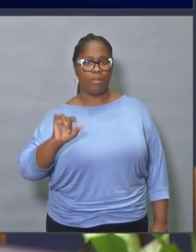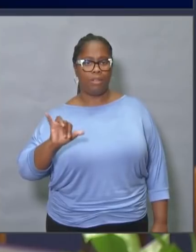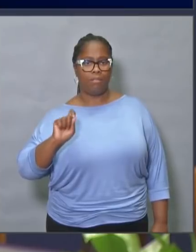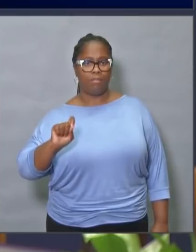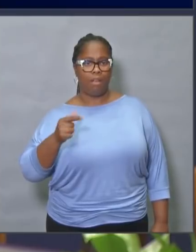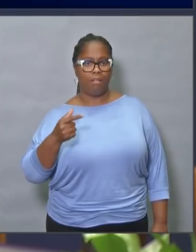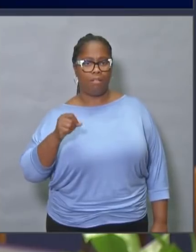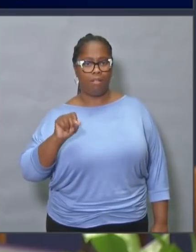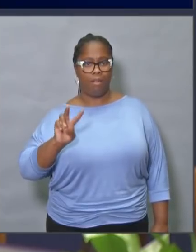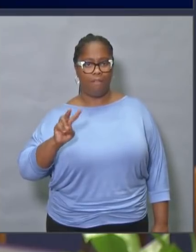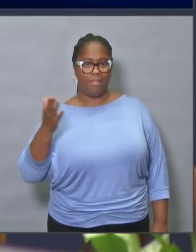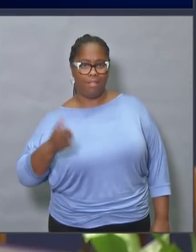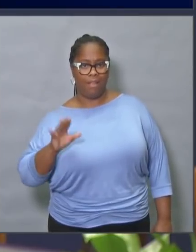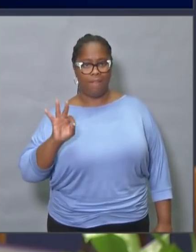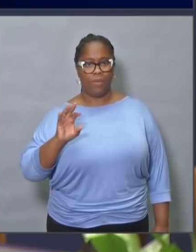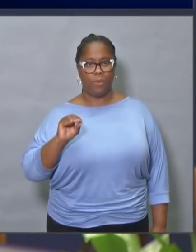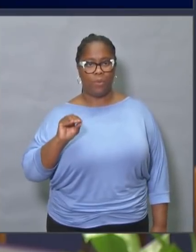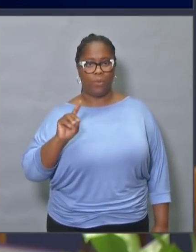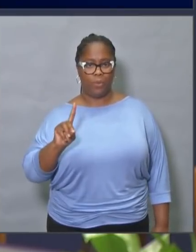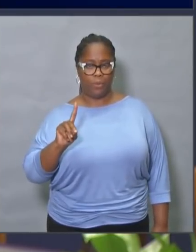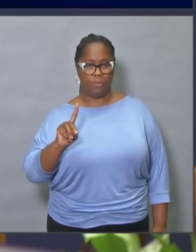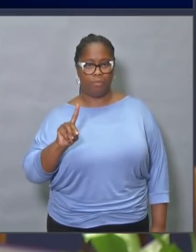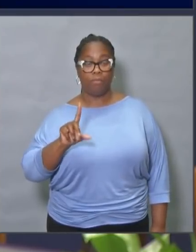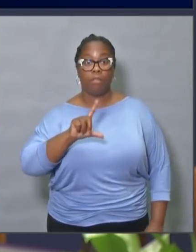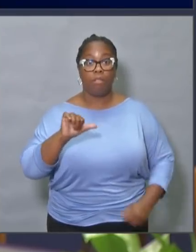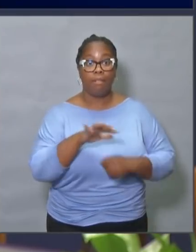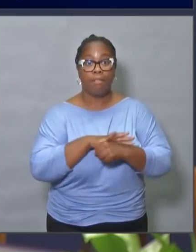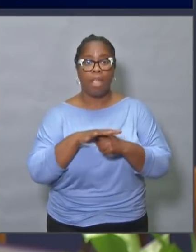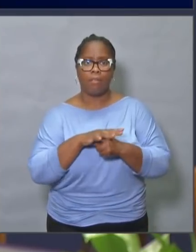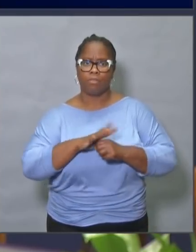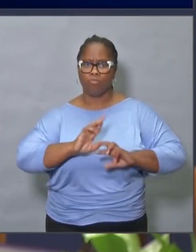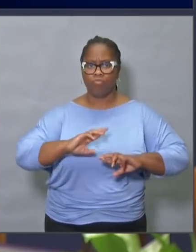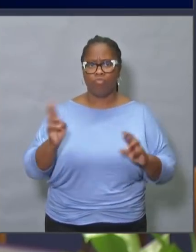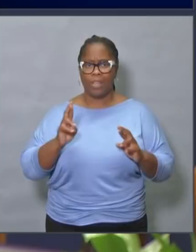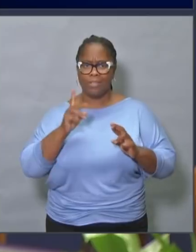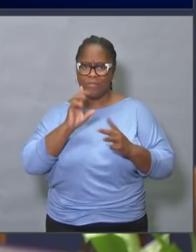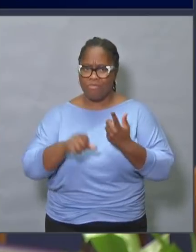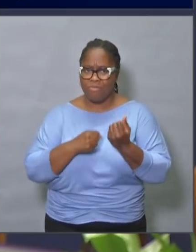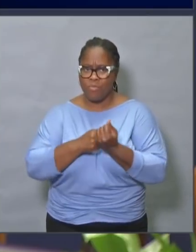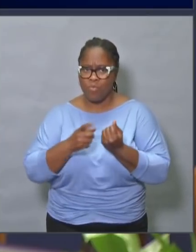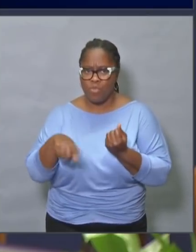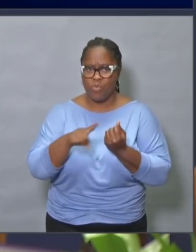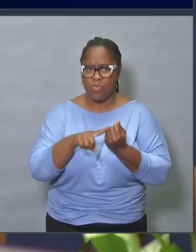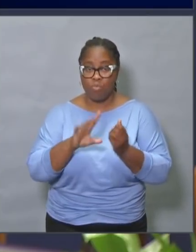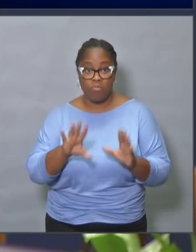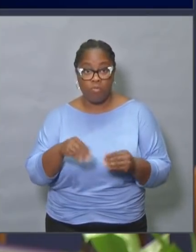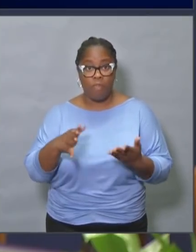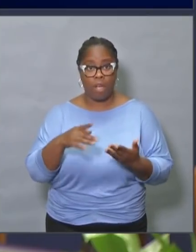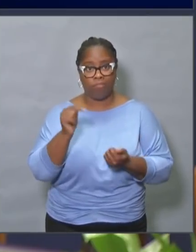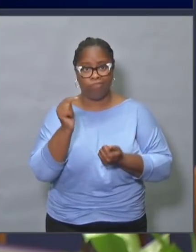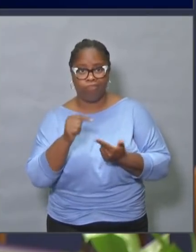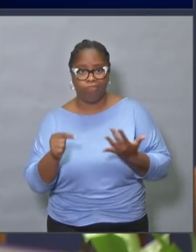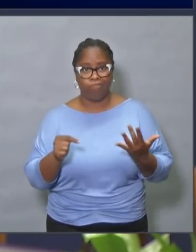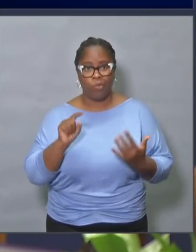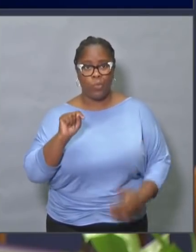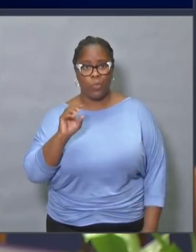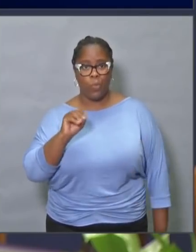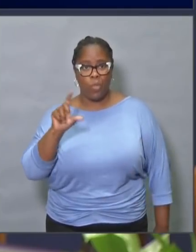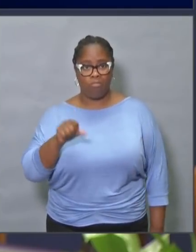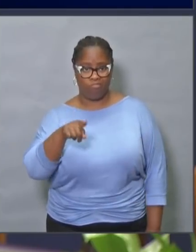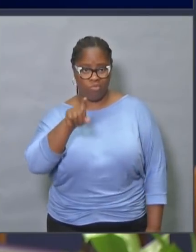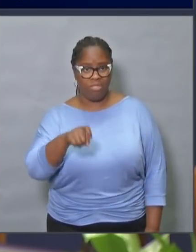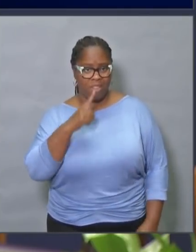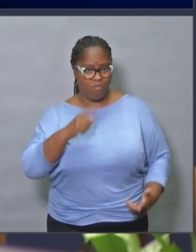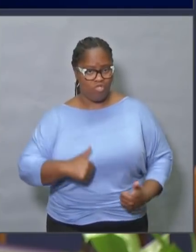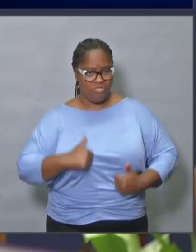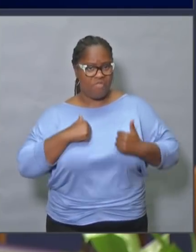covid19.lacounty.gov/food. Los Angeles County stands ready to support you and to provide the tools to help us survive